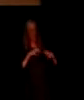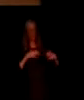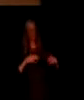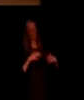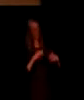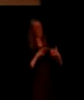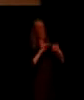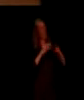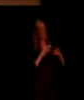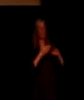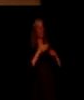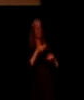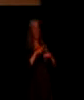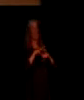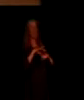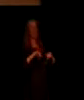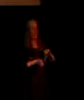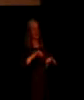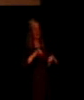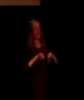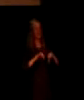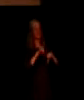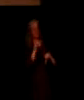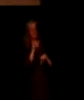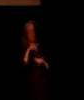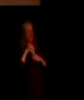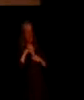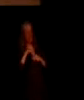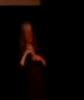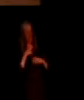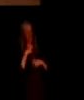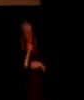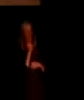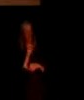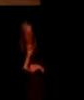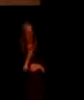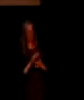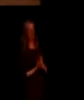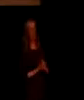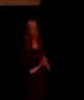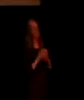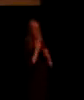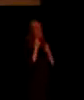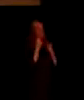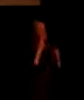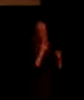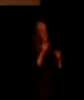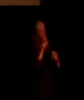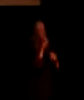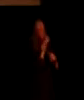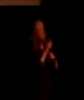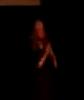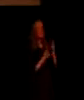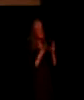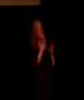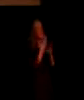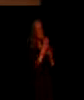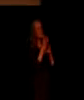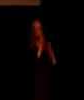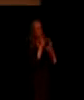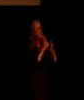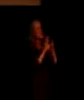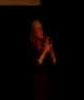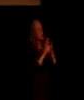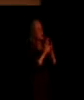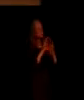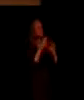community, certainly not my lab. The first time I saw a full global image based on Landsat was only